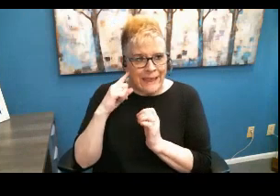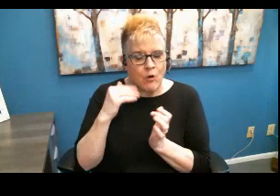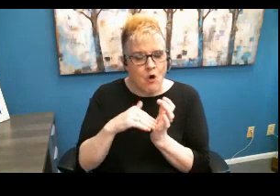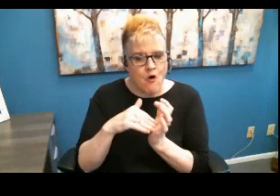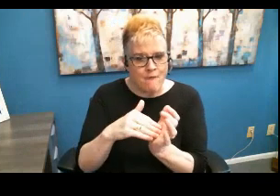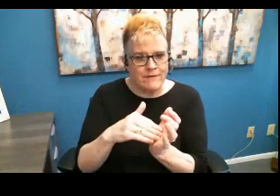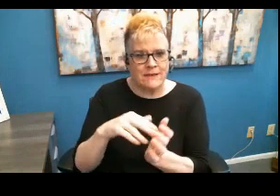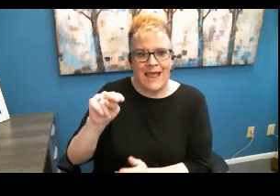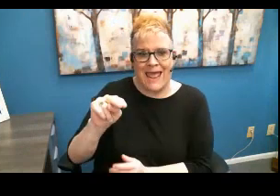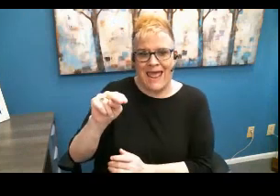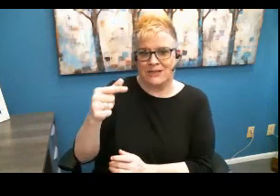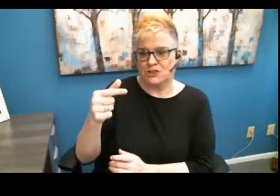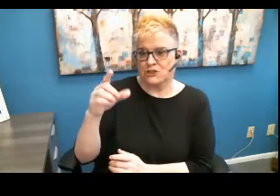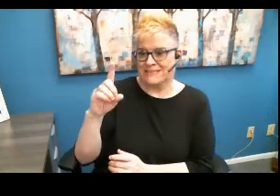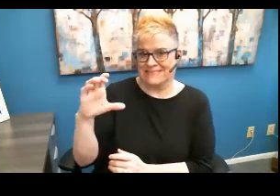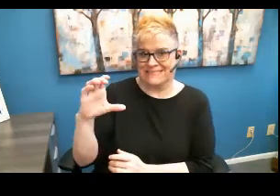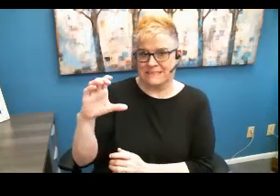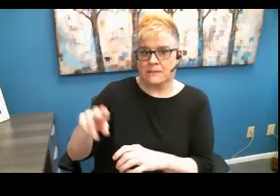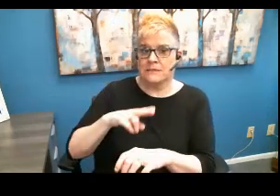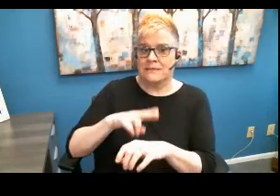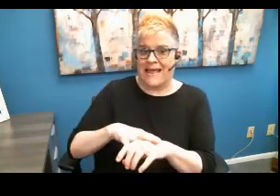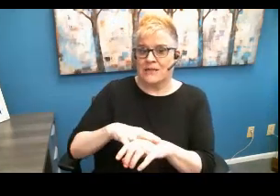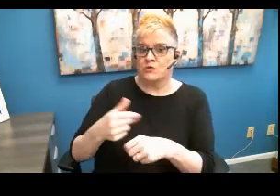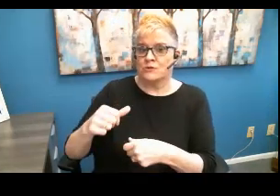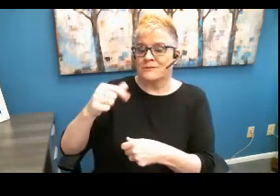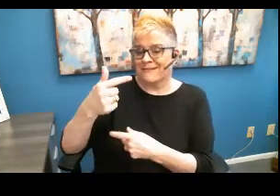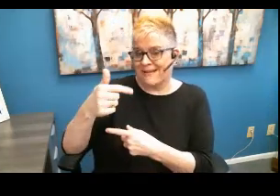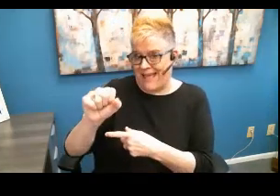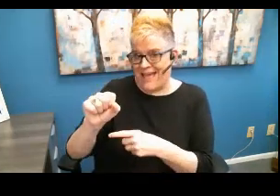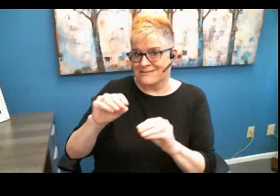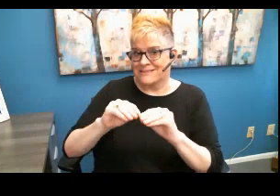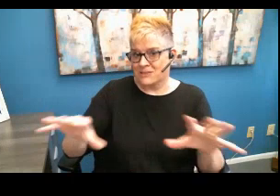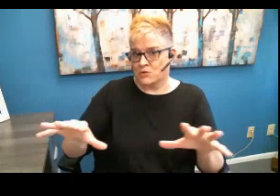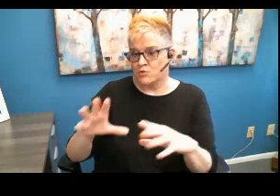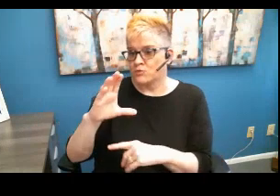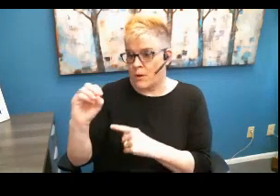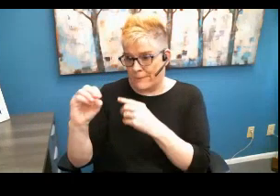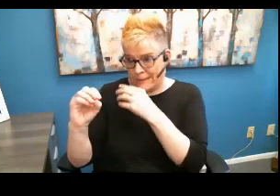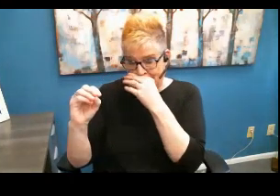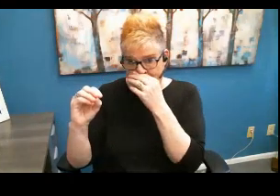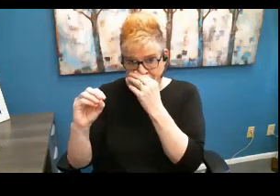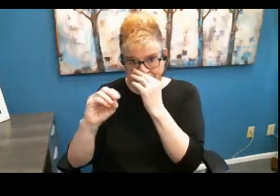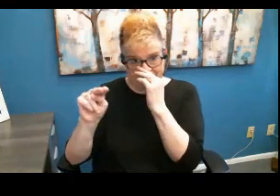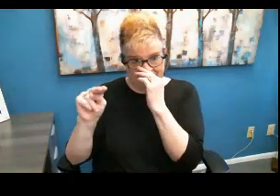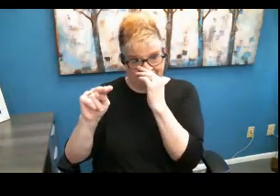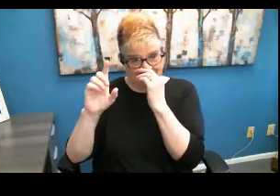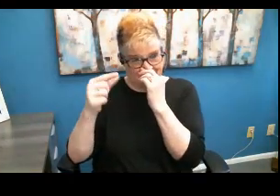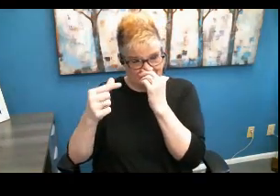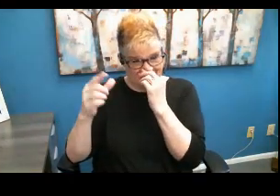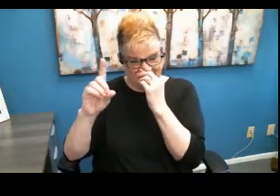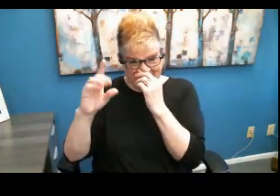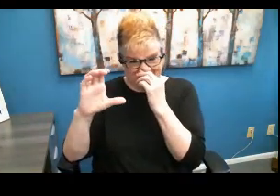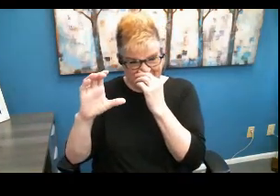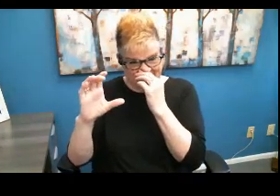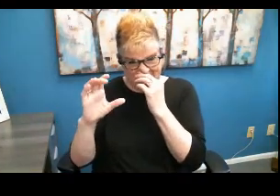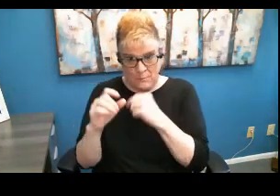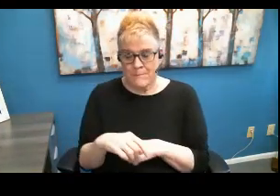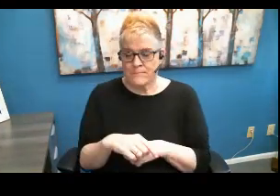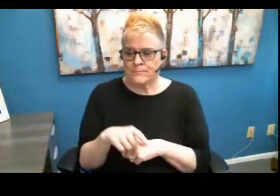It's NGDC, and that stands for Natural Gas Distribution Company. So in an event, you'll hear